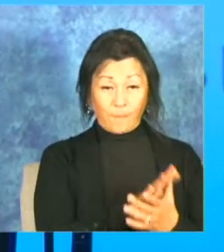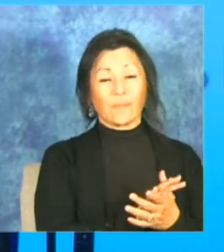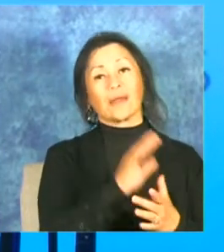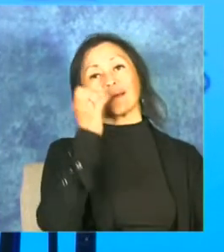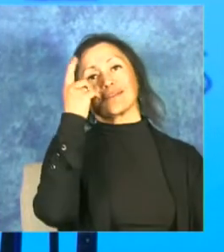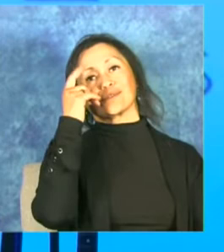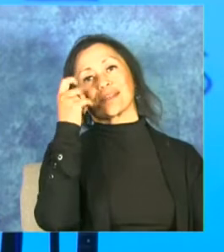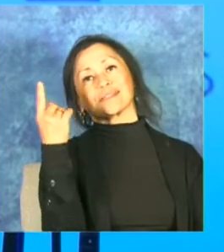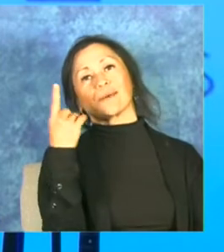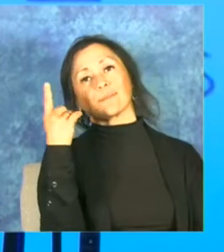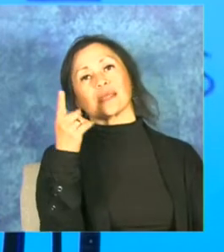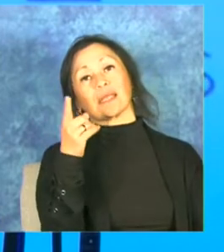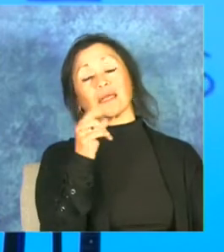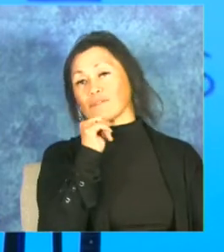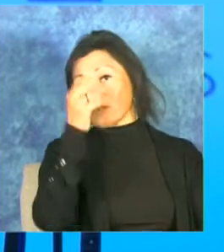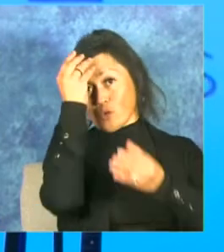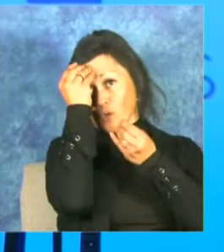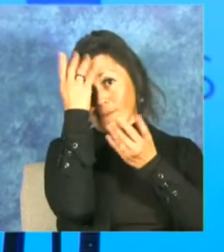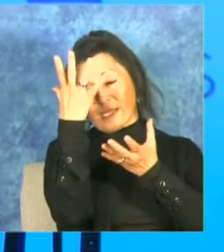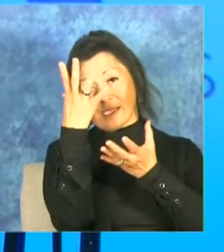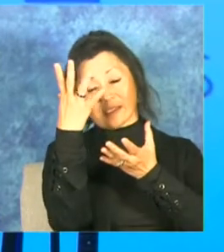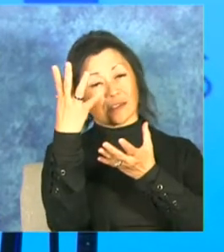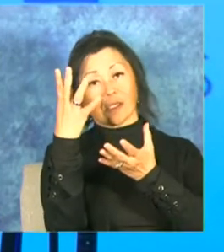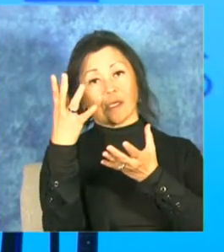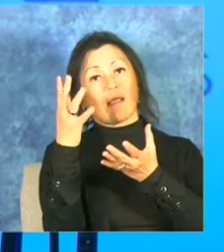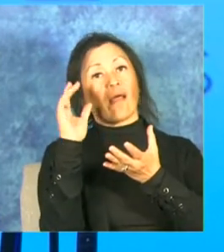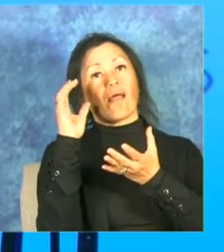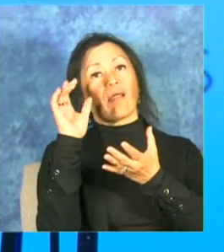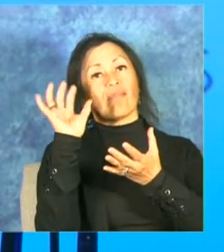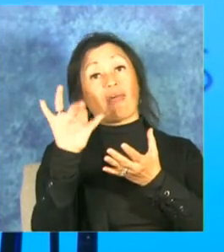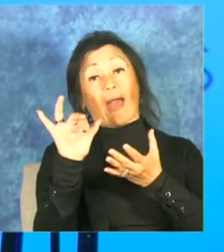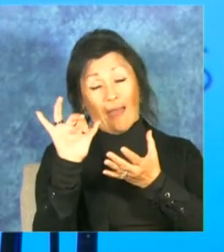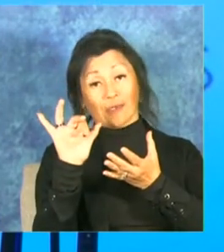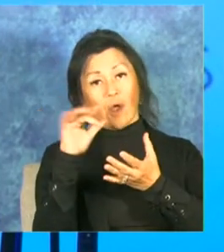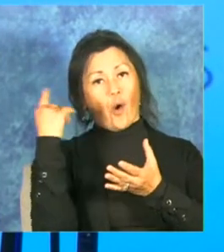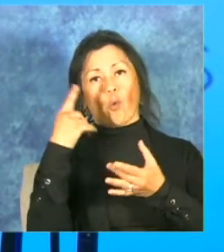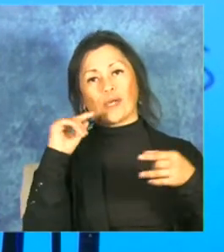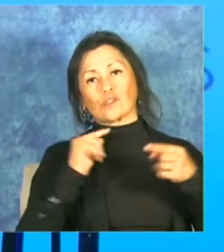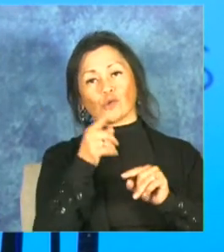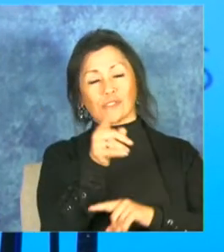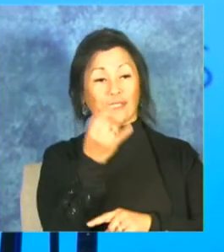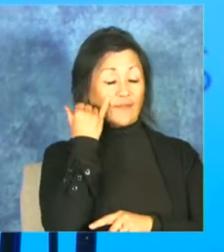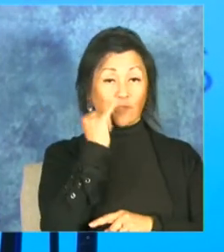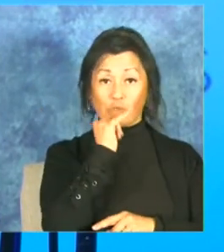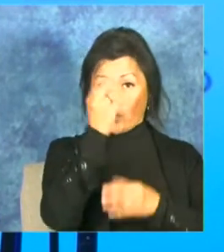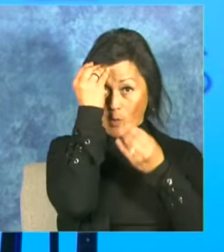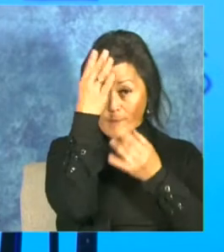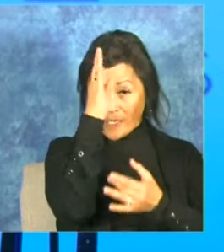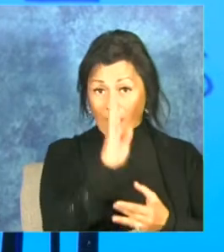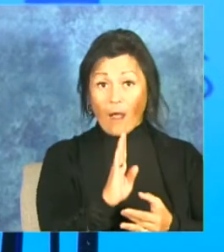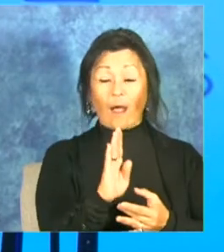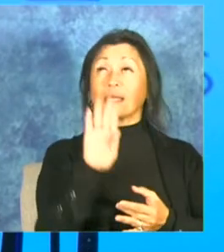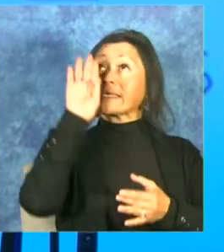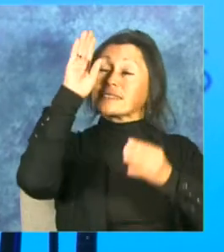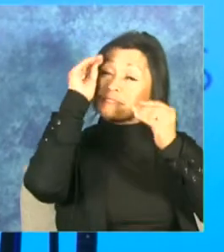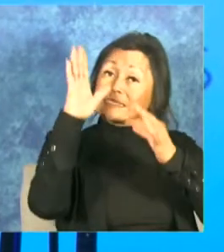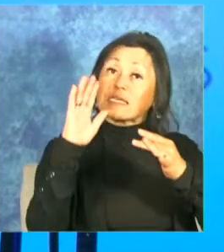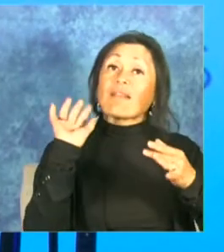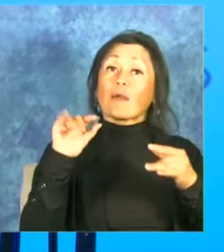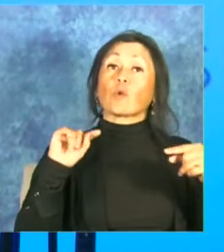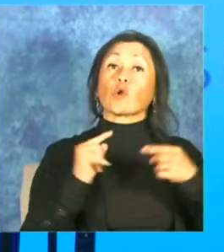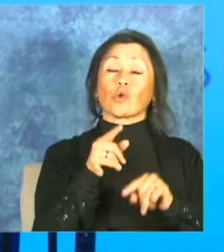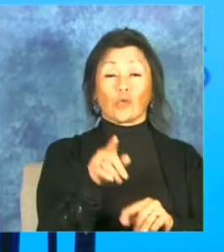to understand something. Disobedience always hurts you. When you disobey God's teaching, it always hurts